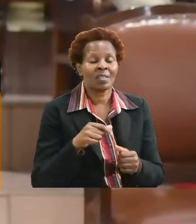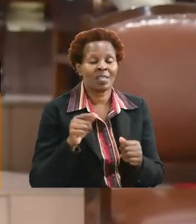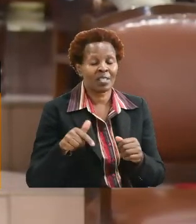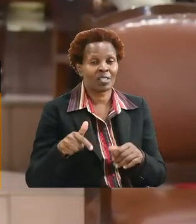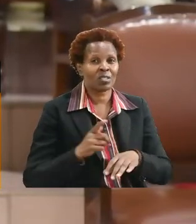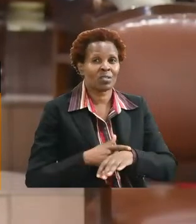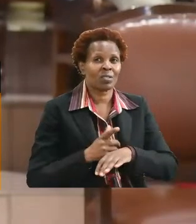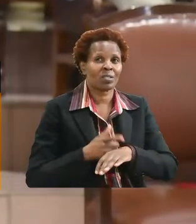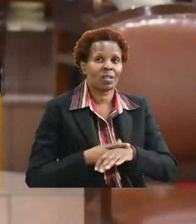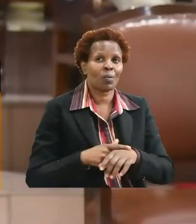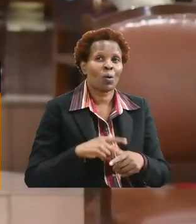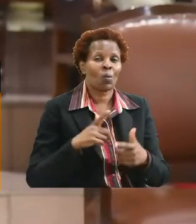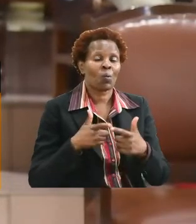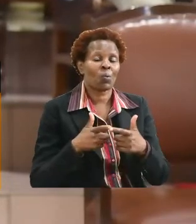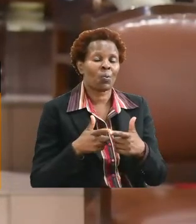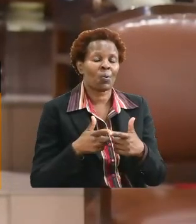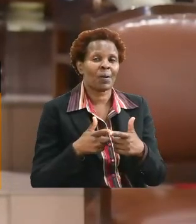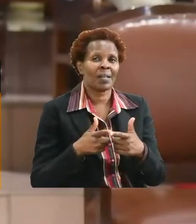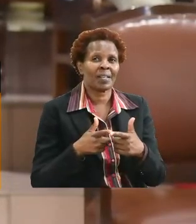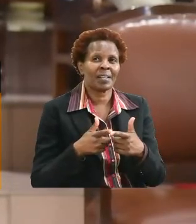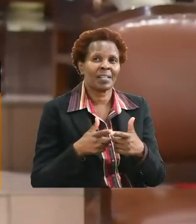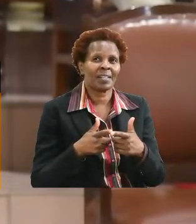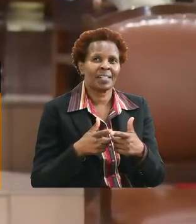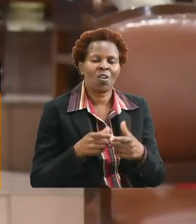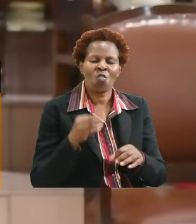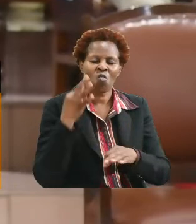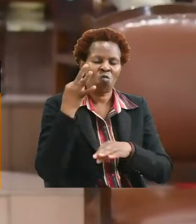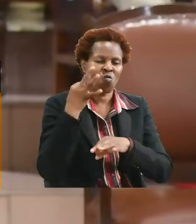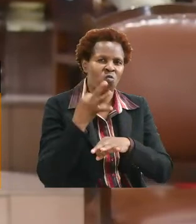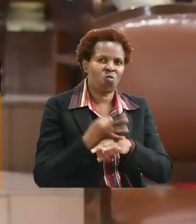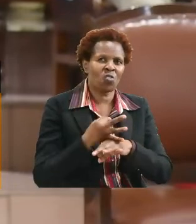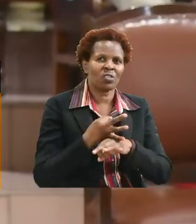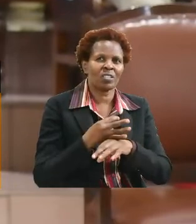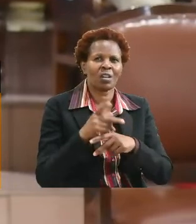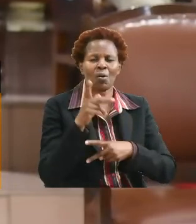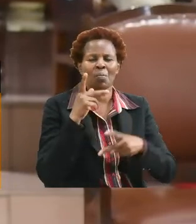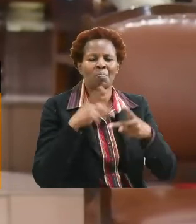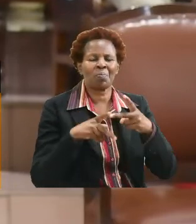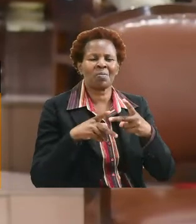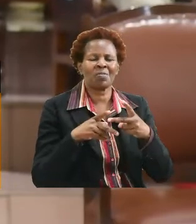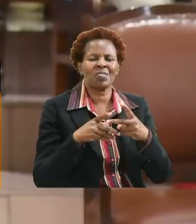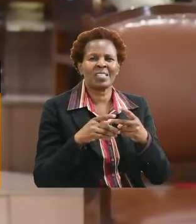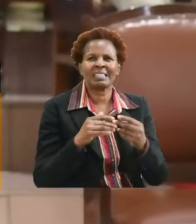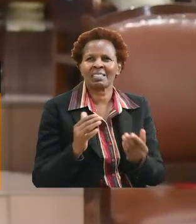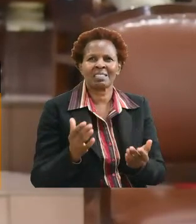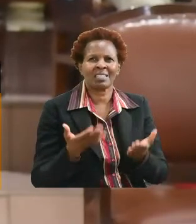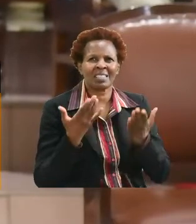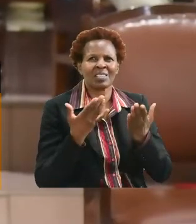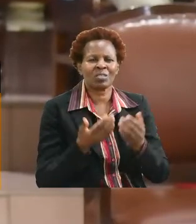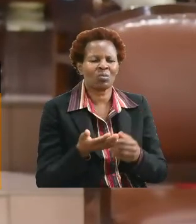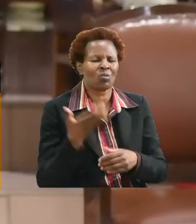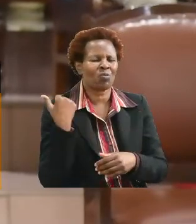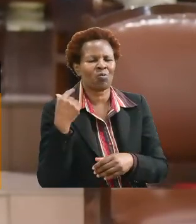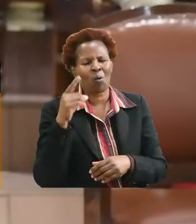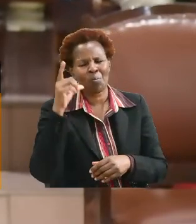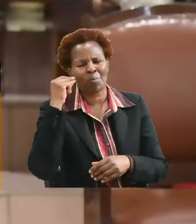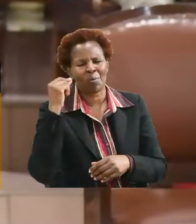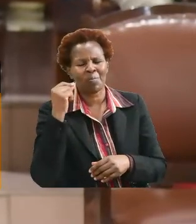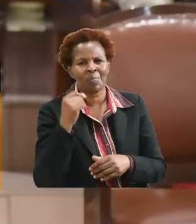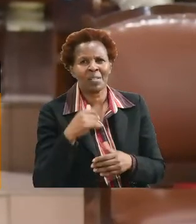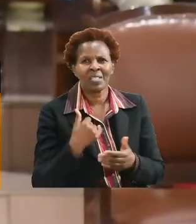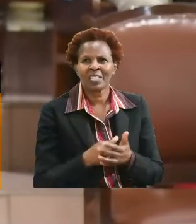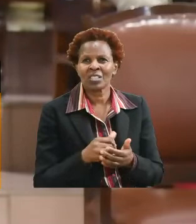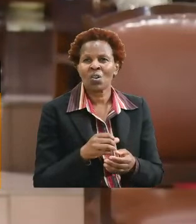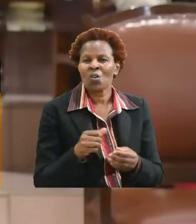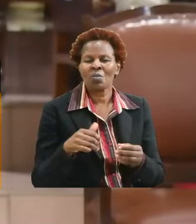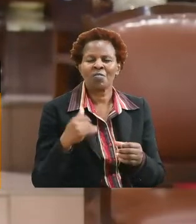times when cults are on the rise, we were just talking about Shakahola and all that, and it's not yet over.